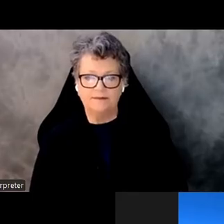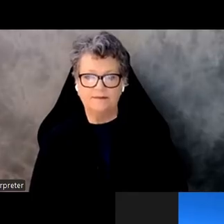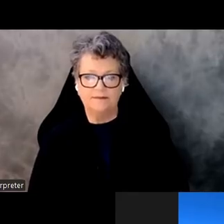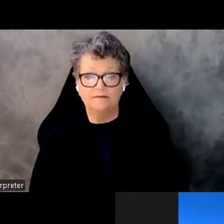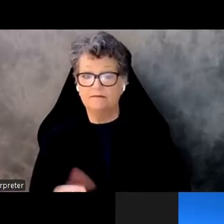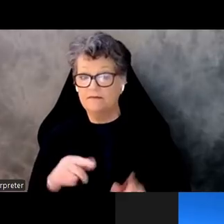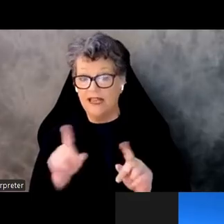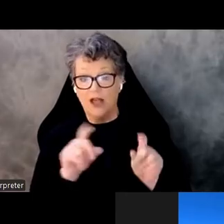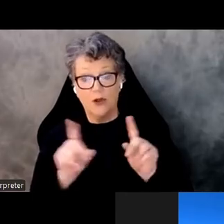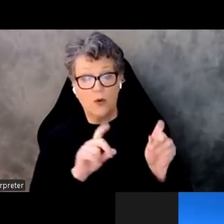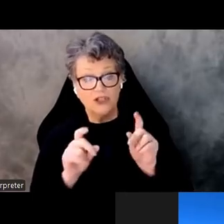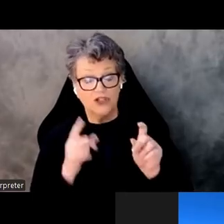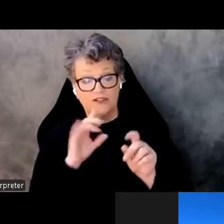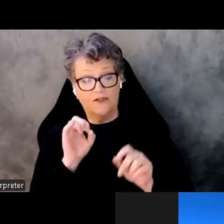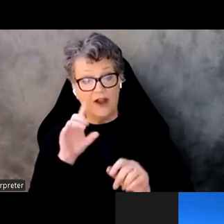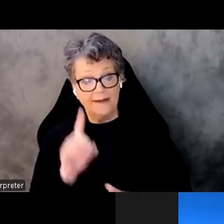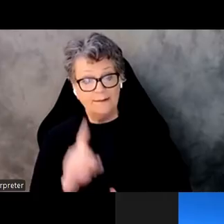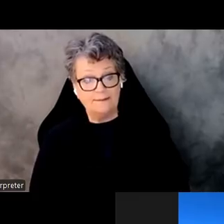Any other questions for Ed?